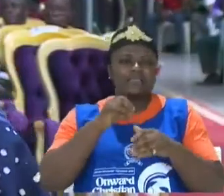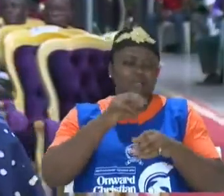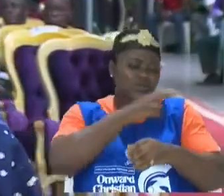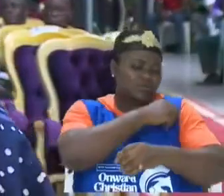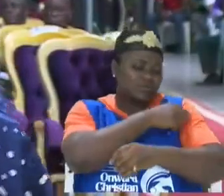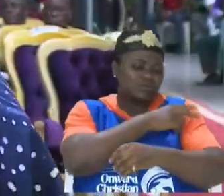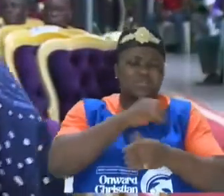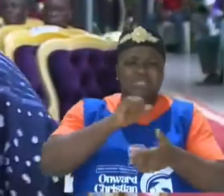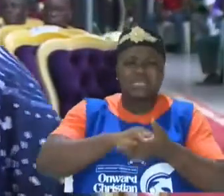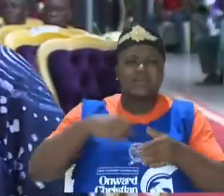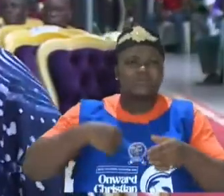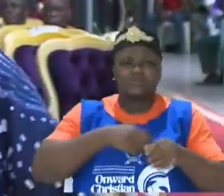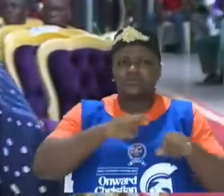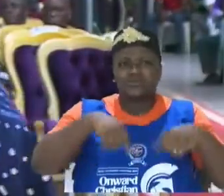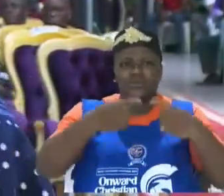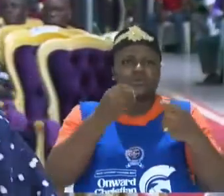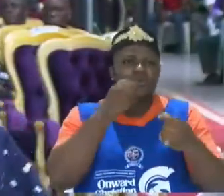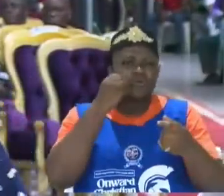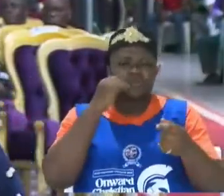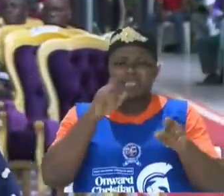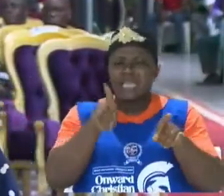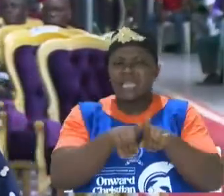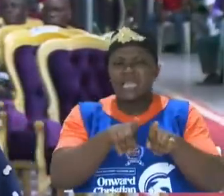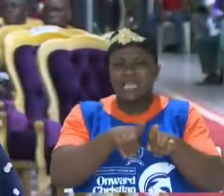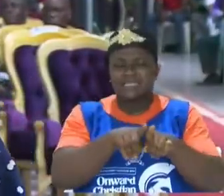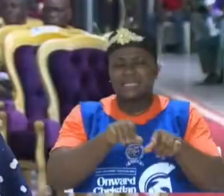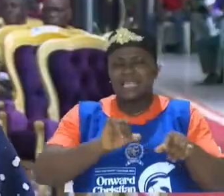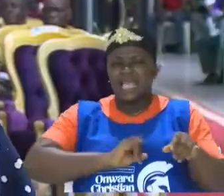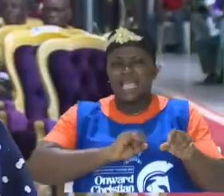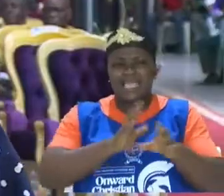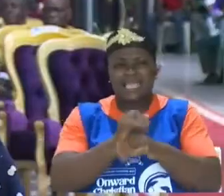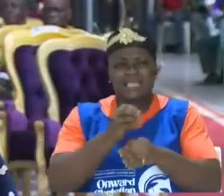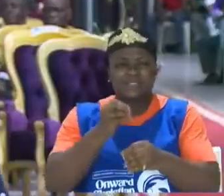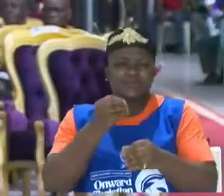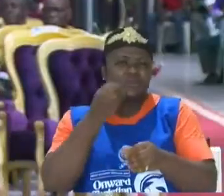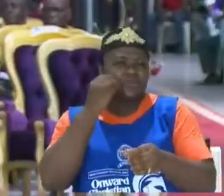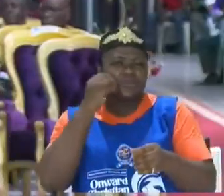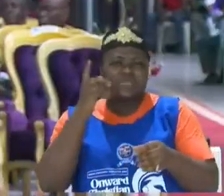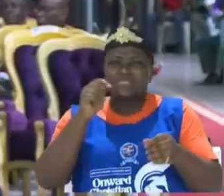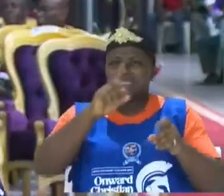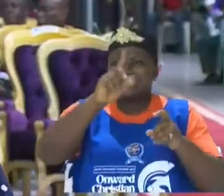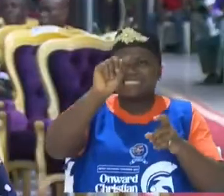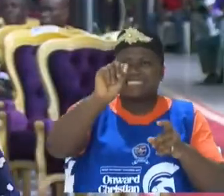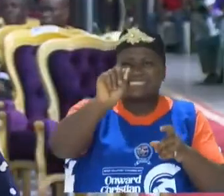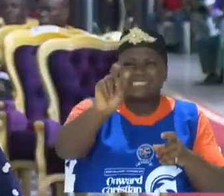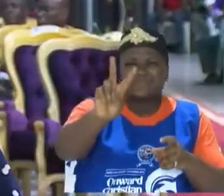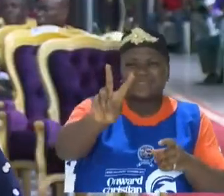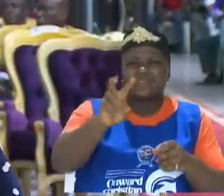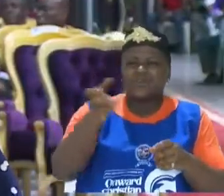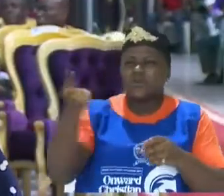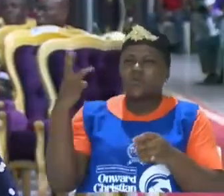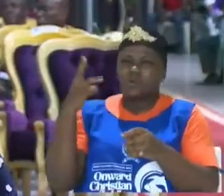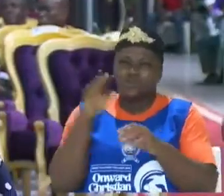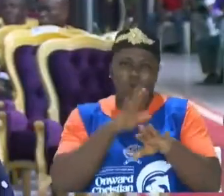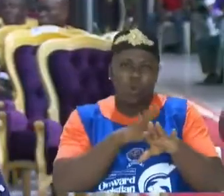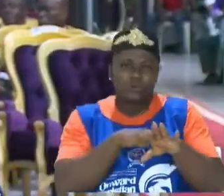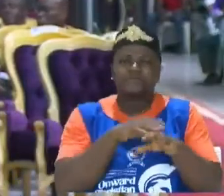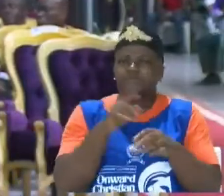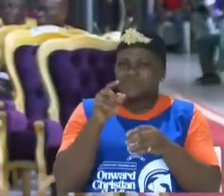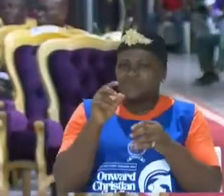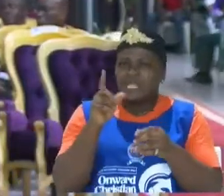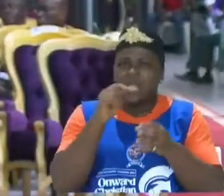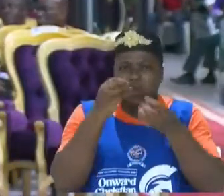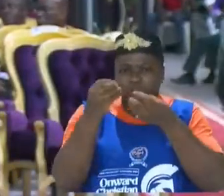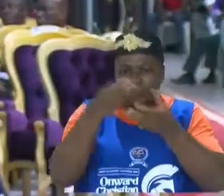was getting home that day, the television was on and the communion was on. And